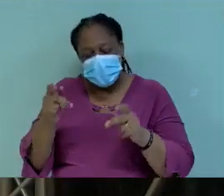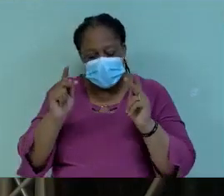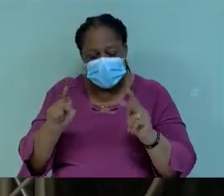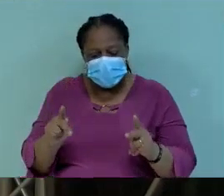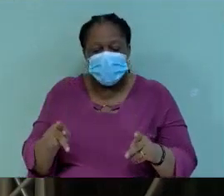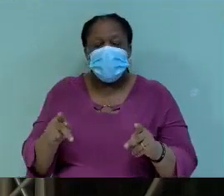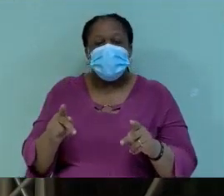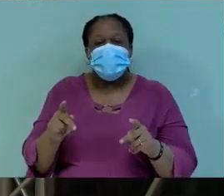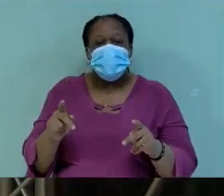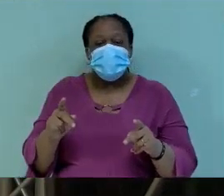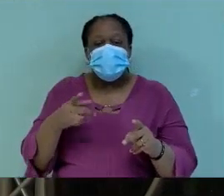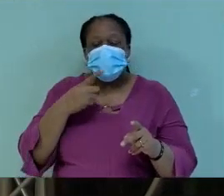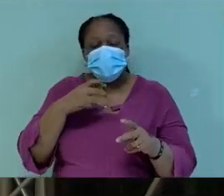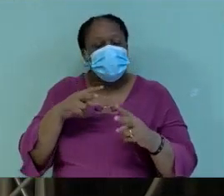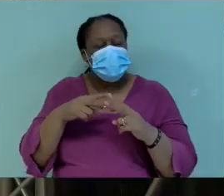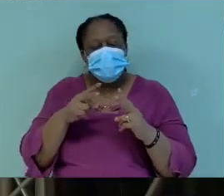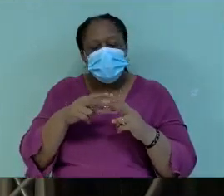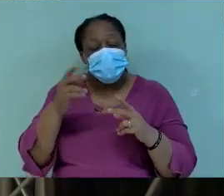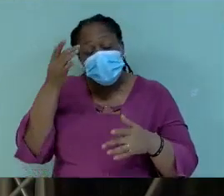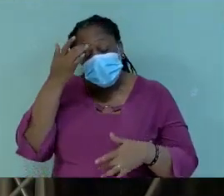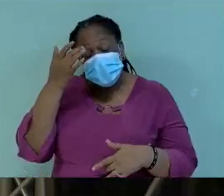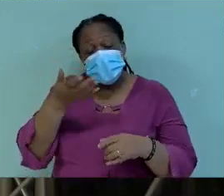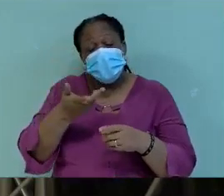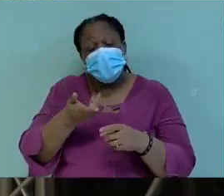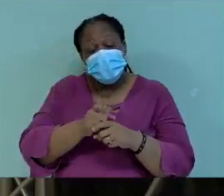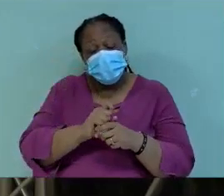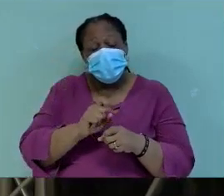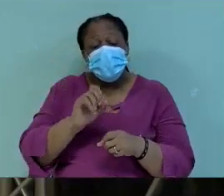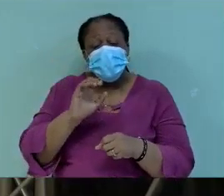who are very ill to see whether or not these antibodies can help to